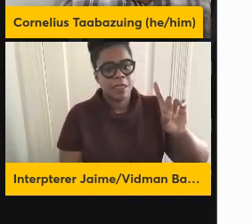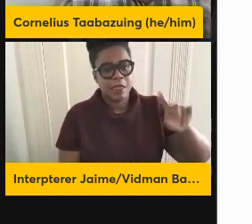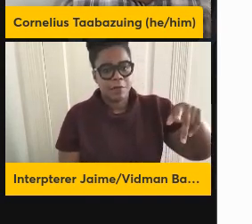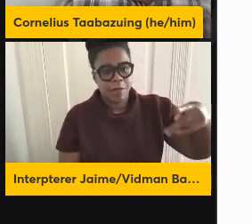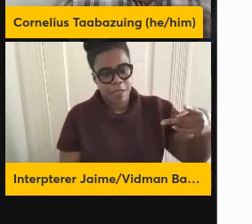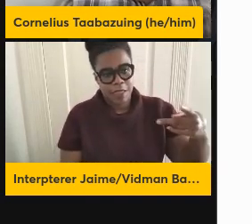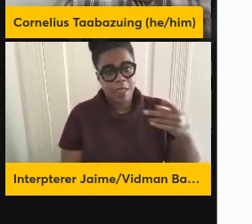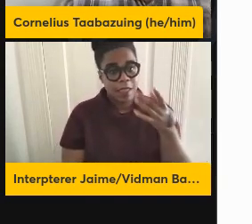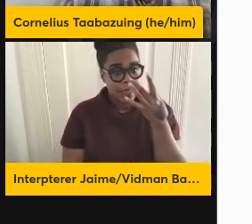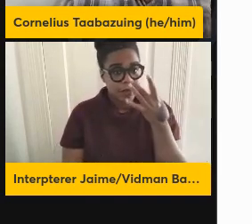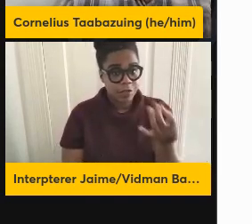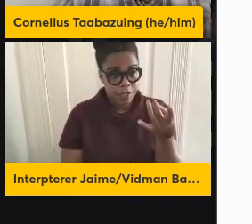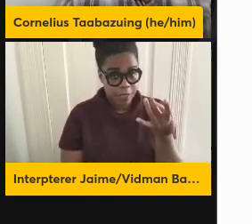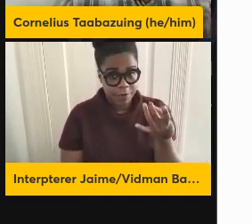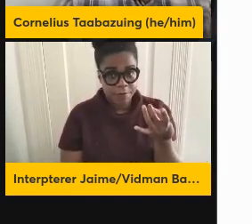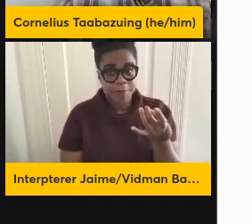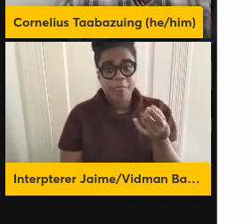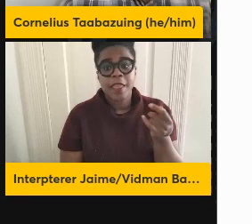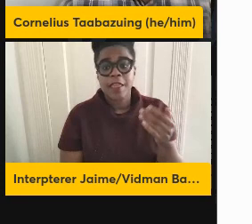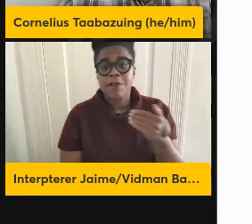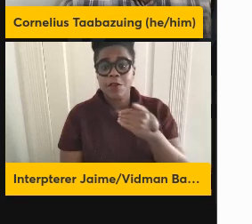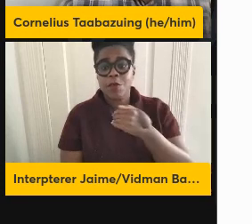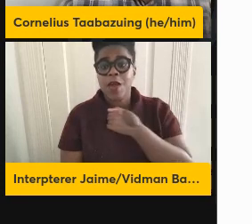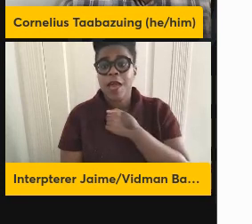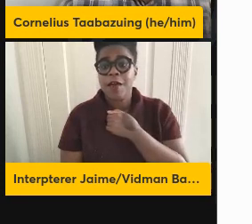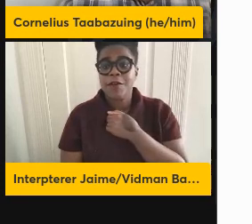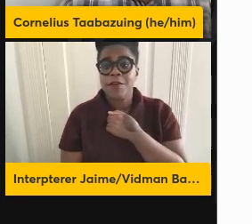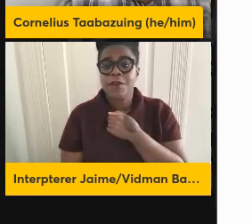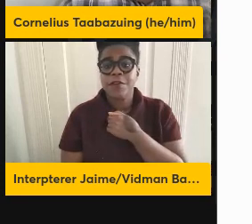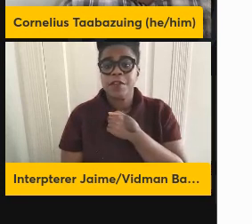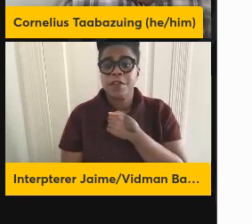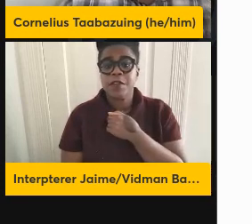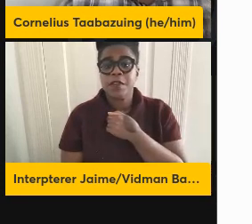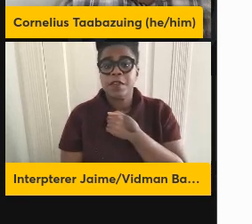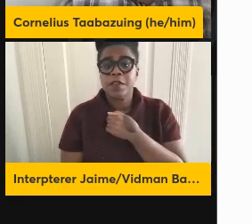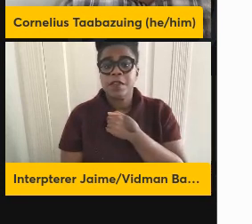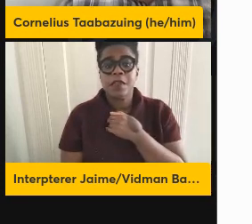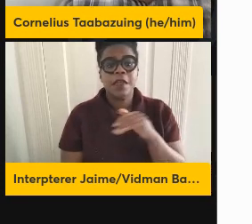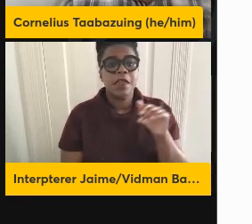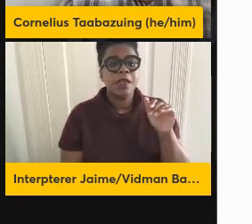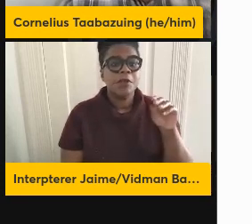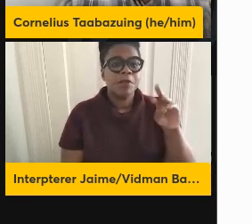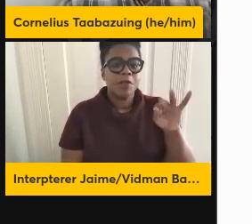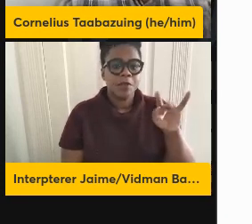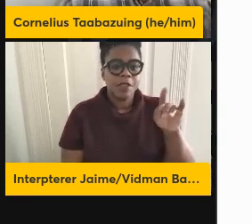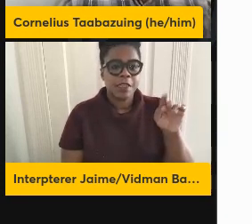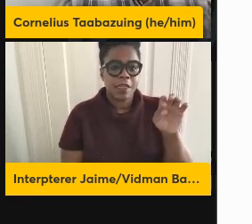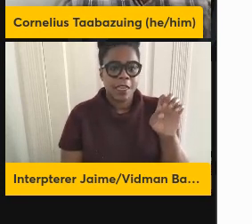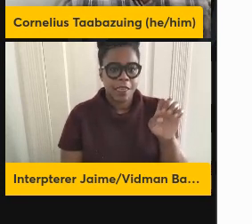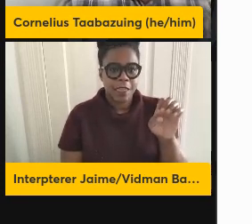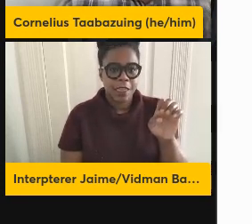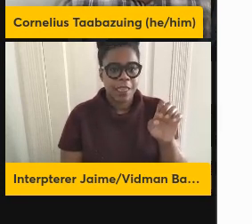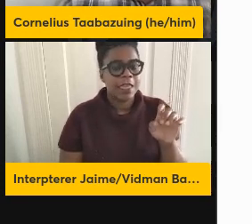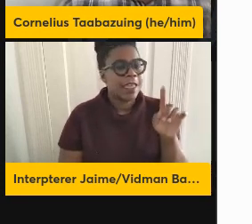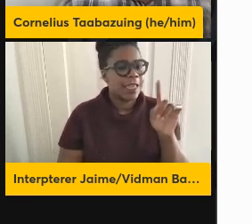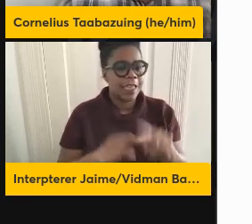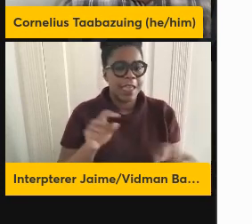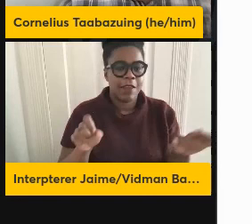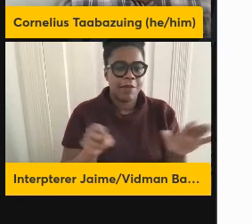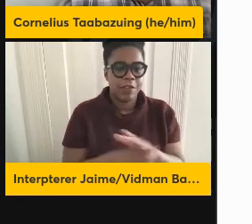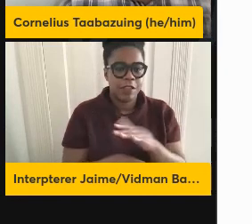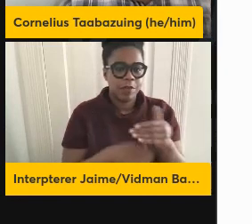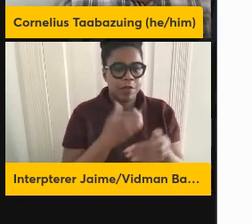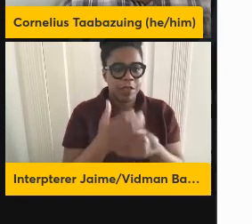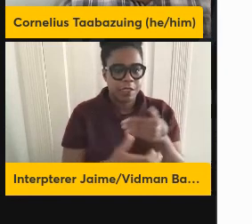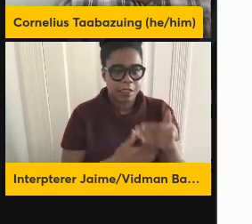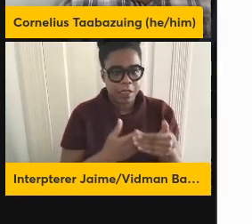what's interesting is if you have any of the interdomain linker regions mutated, so it's not able to fully process there, you